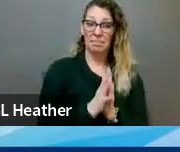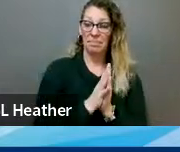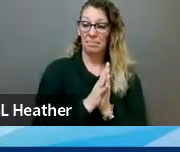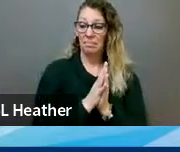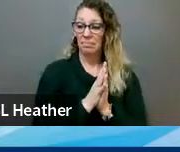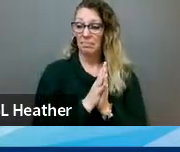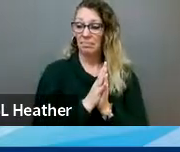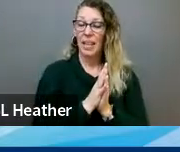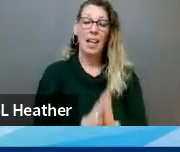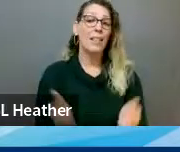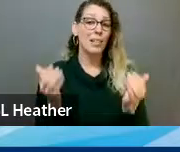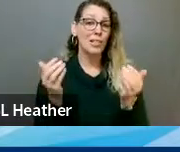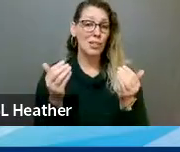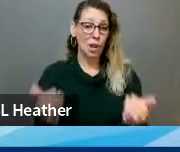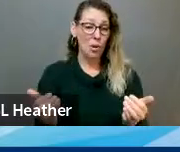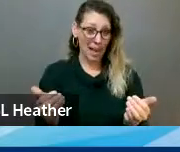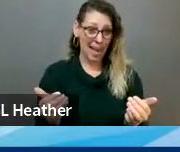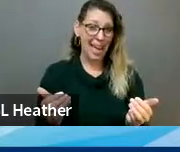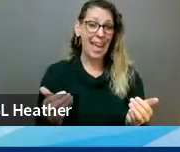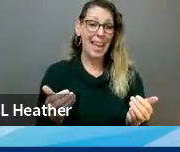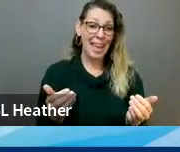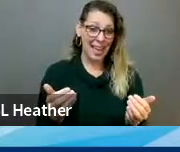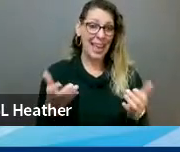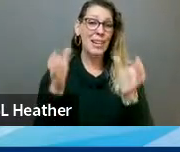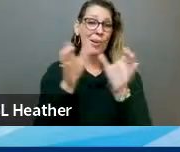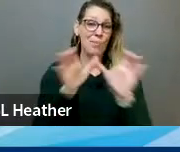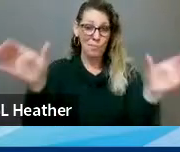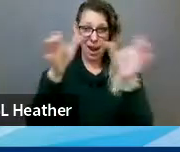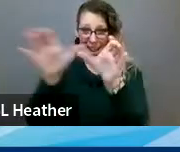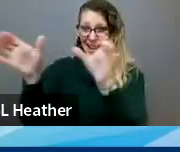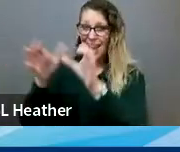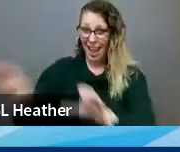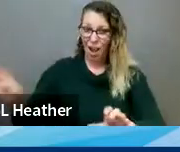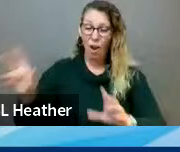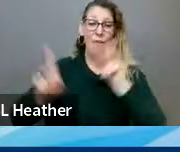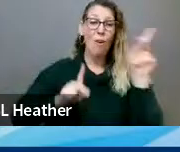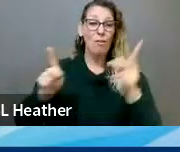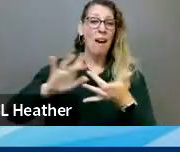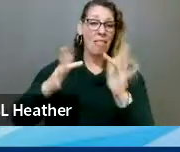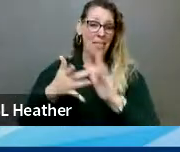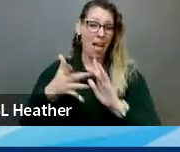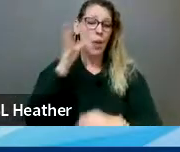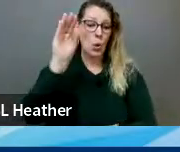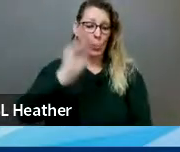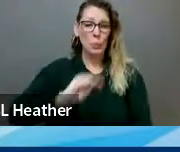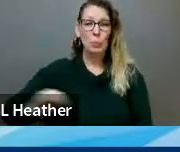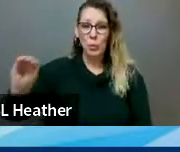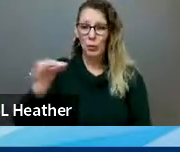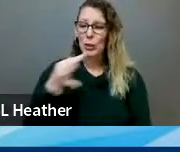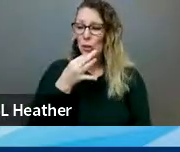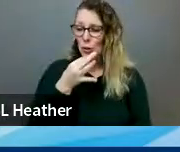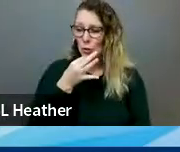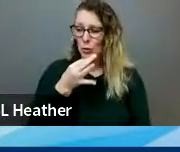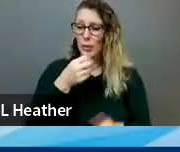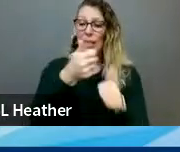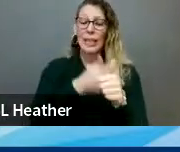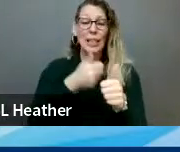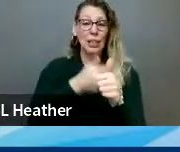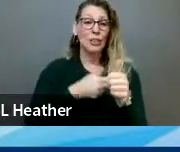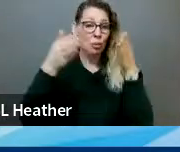So let's go ahead and move into our small groups. Folks online, I will move you in just a moment. Each group will have a note